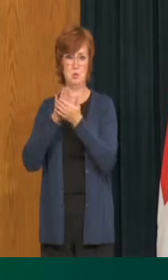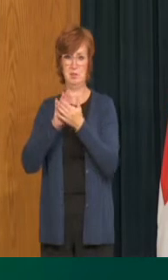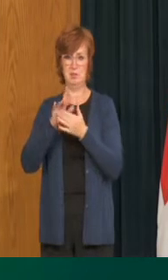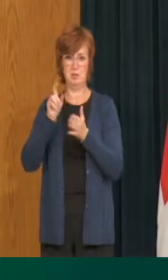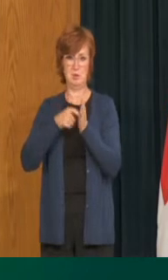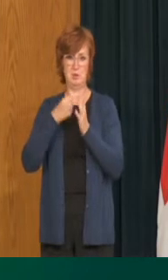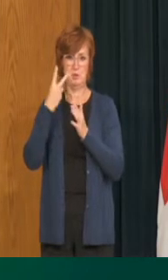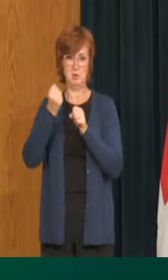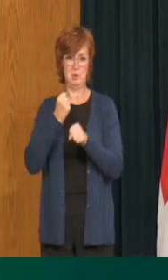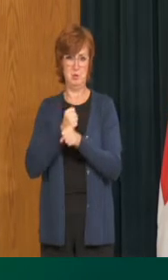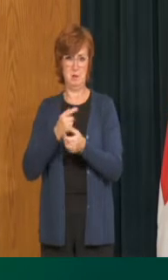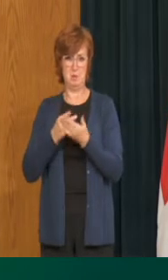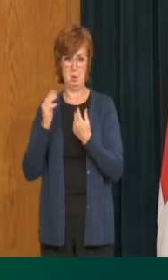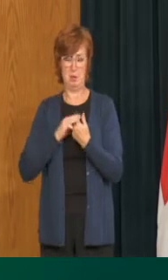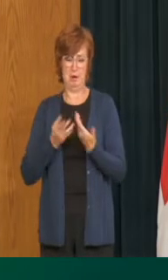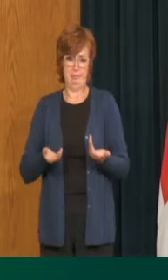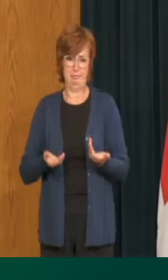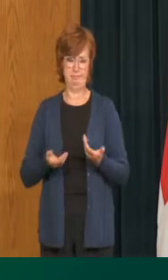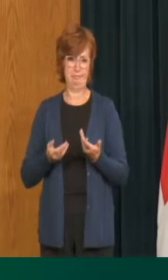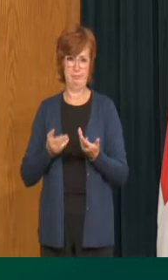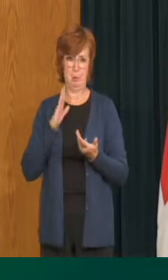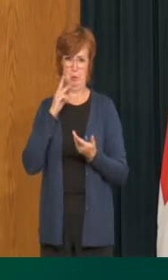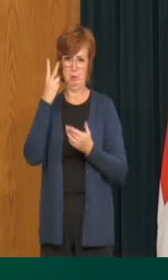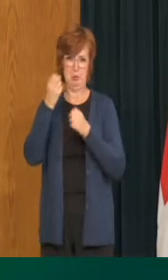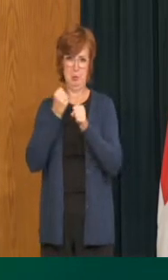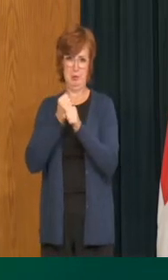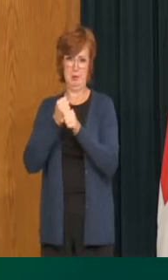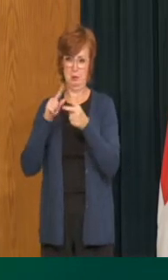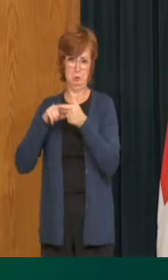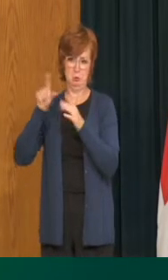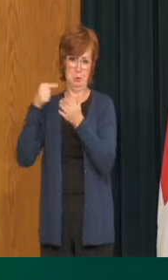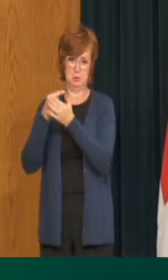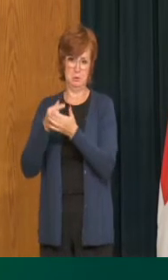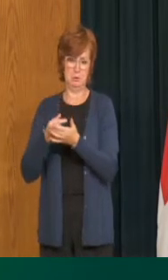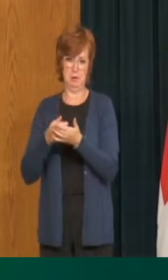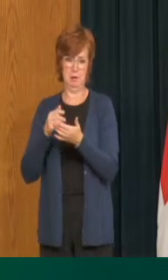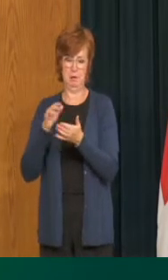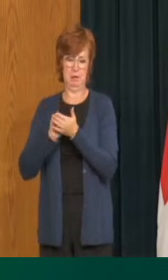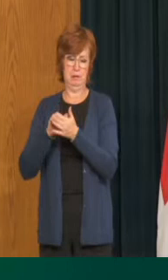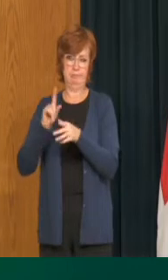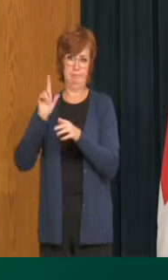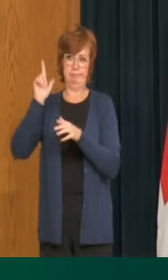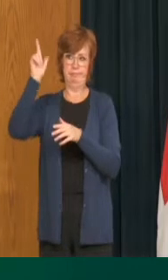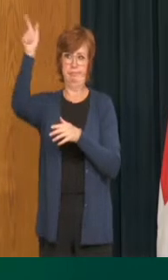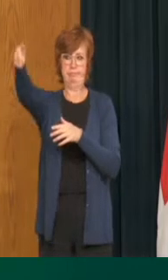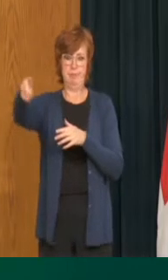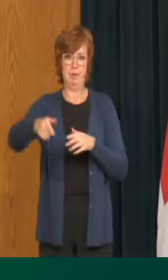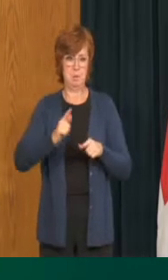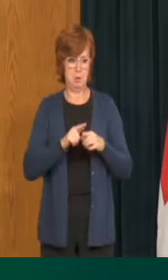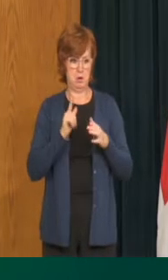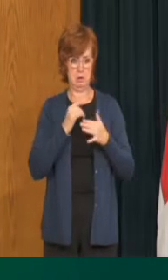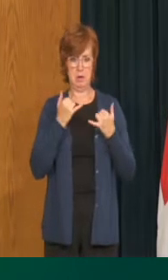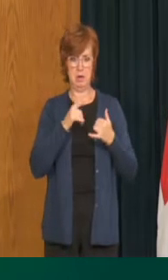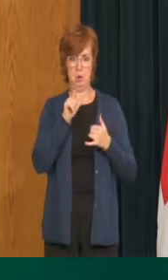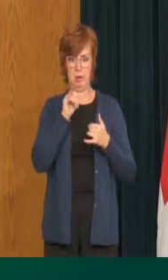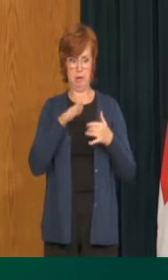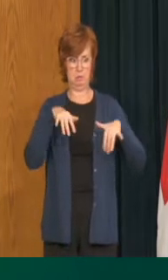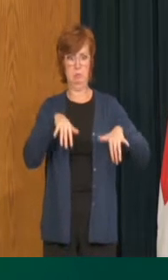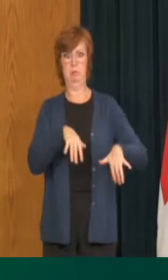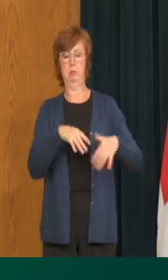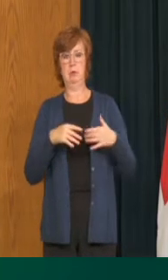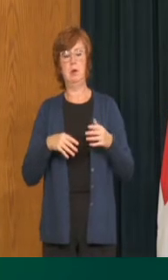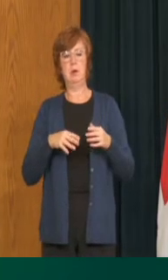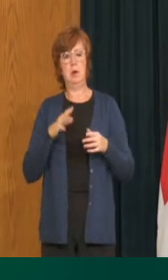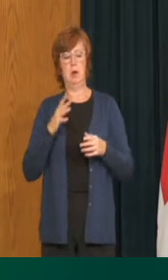at Sask Poly with increasing the number of spots, that is more of a